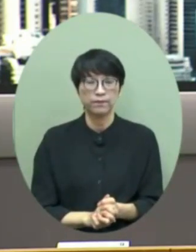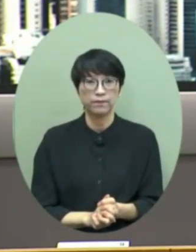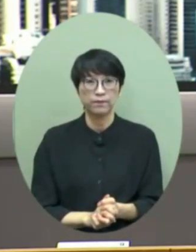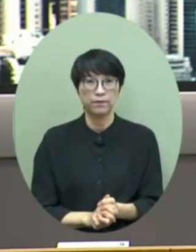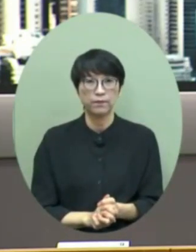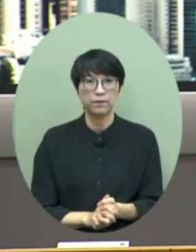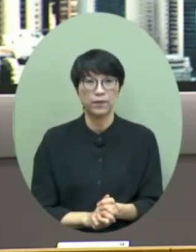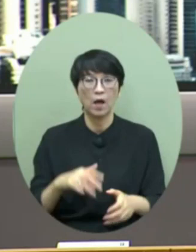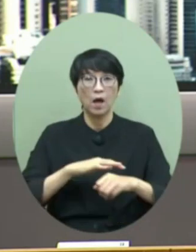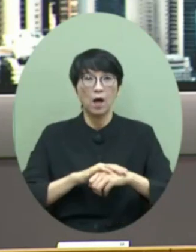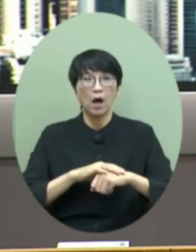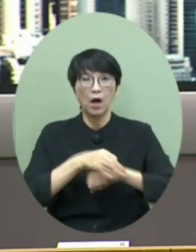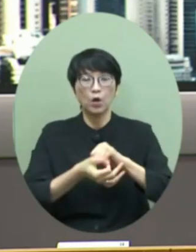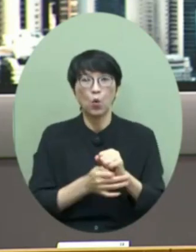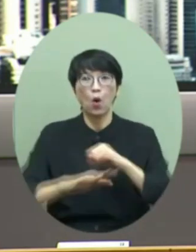in LESCO.